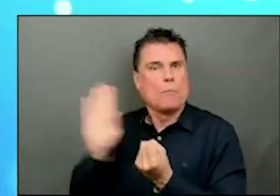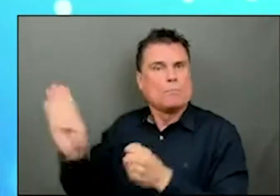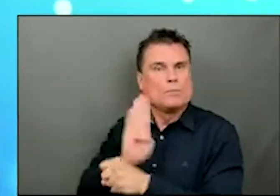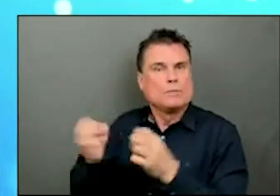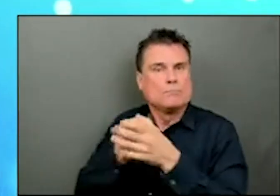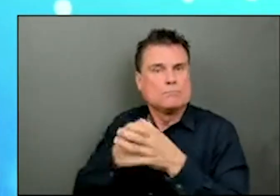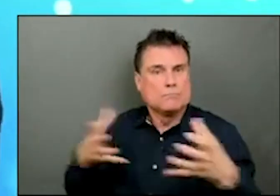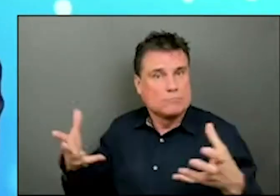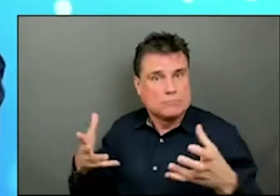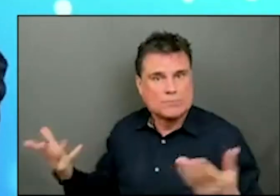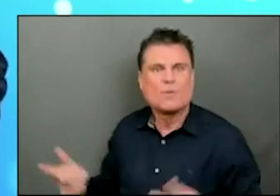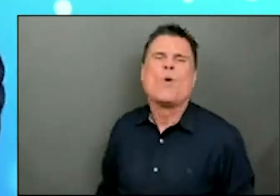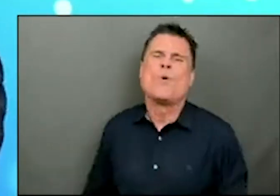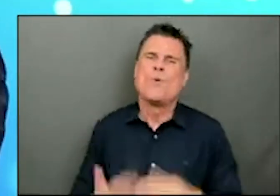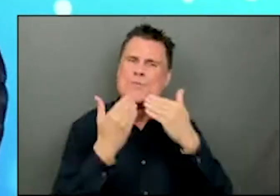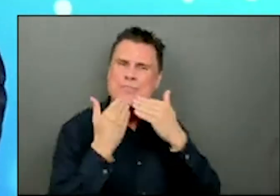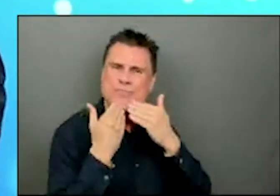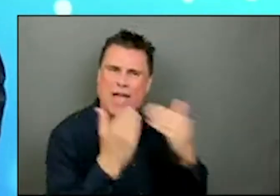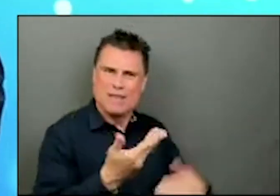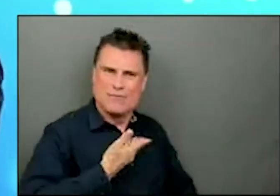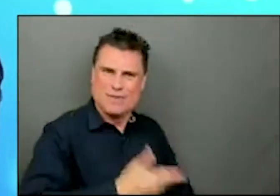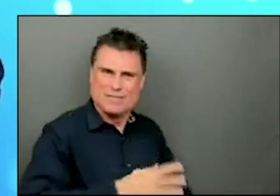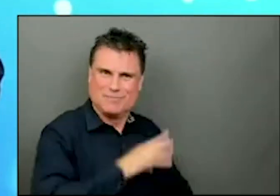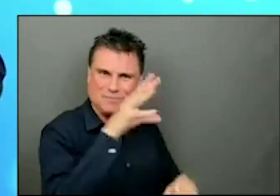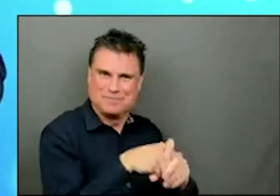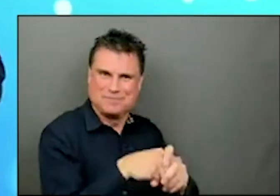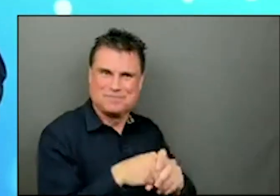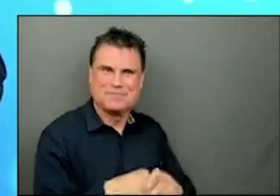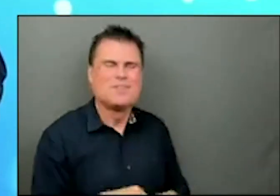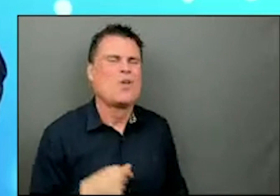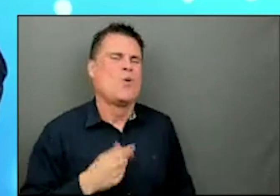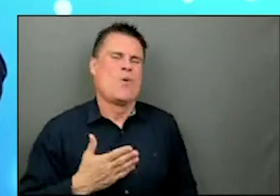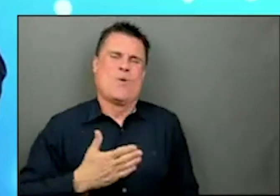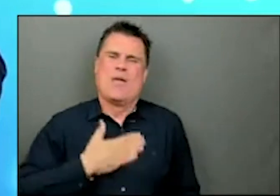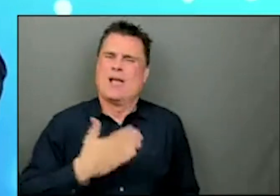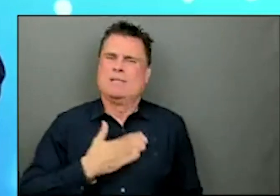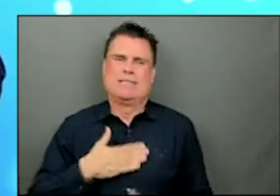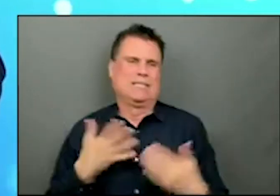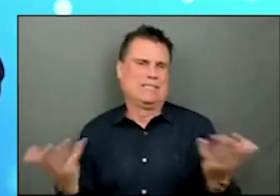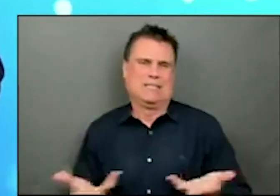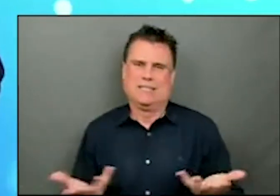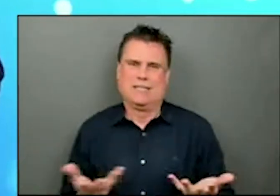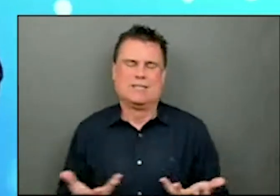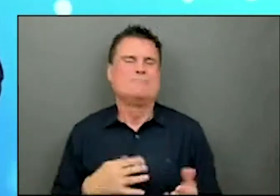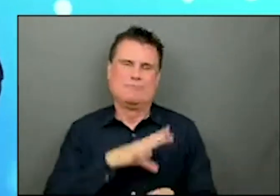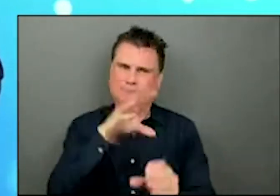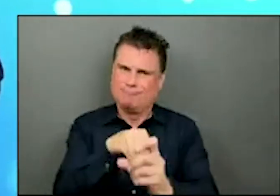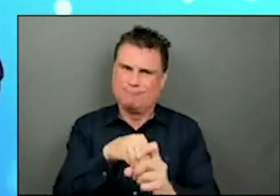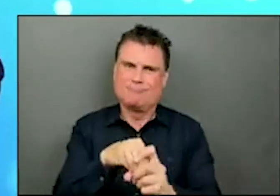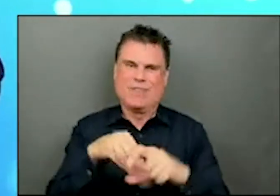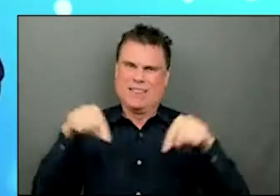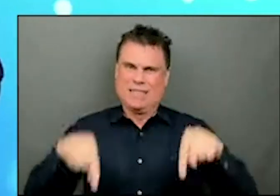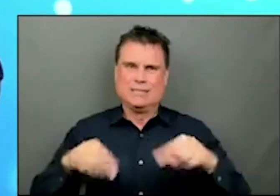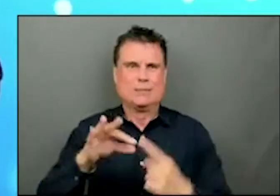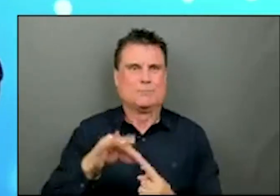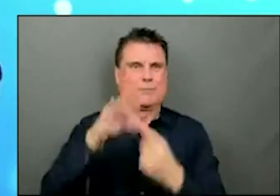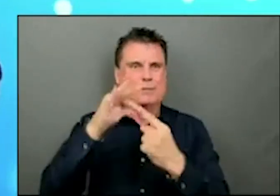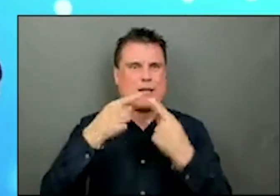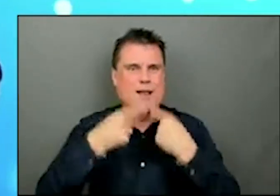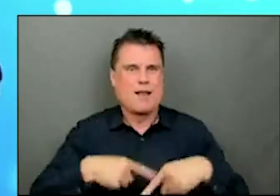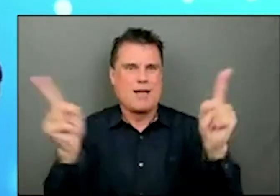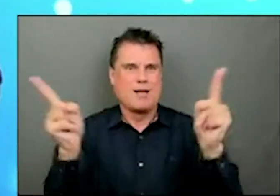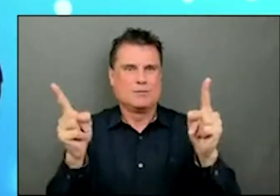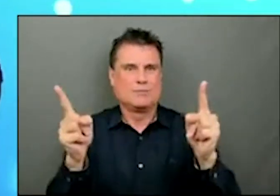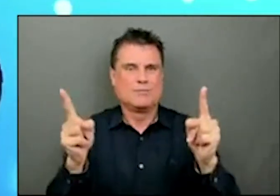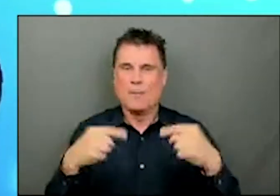me today. I'm delighted to be here today to participate in this announcement, a bold initiative that's going to enable